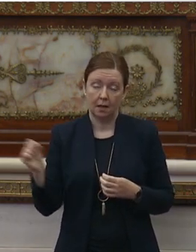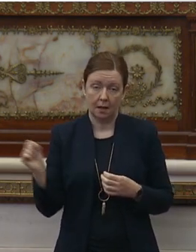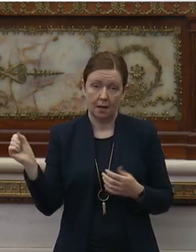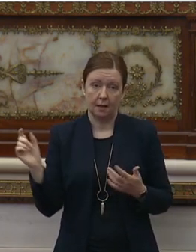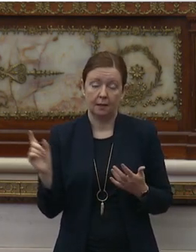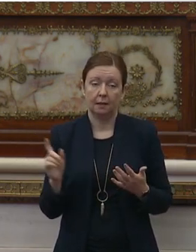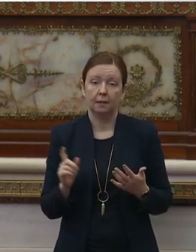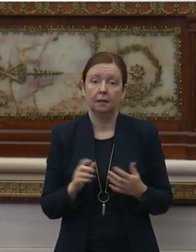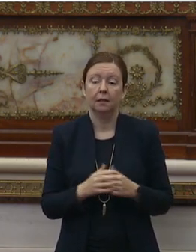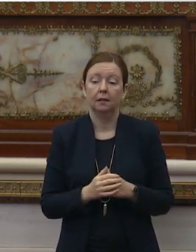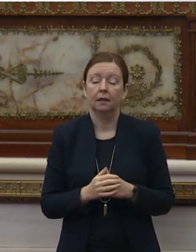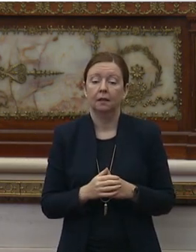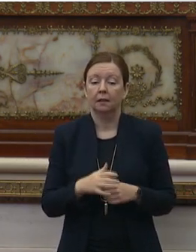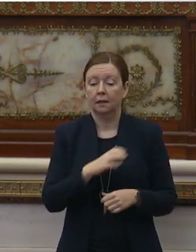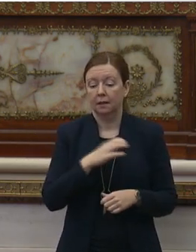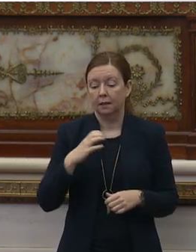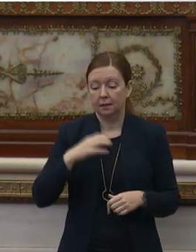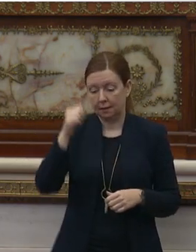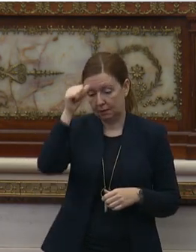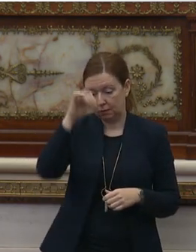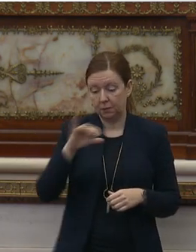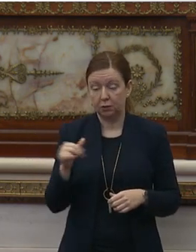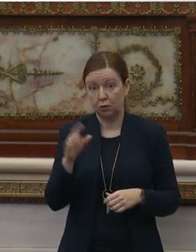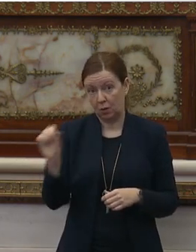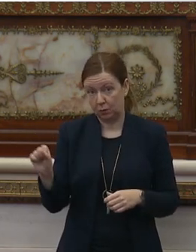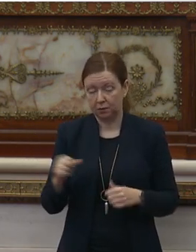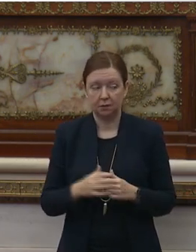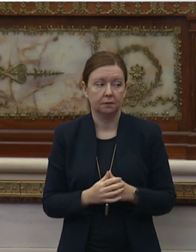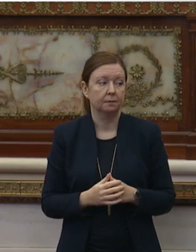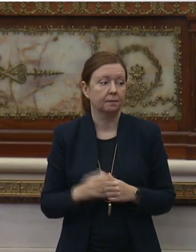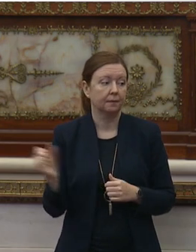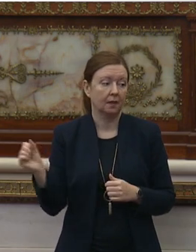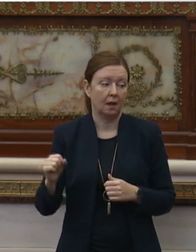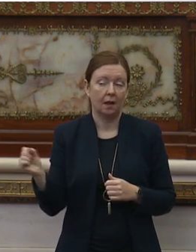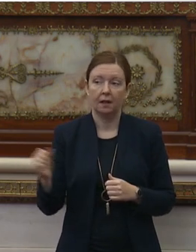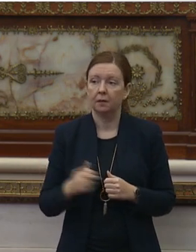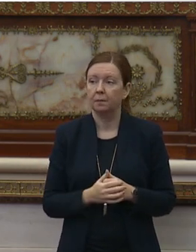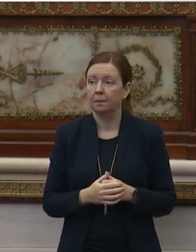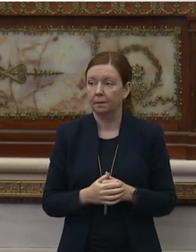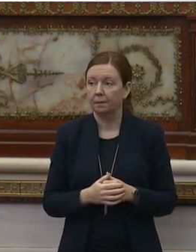Aye. Councilman Jones? Aye.